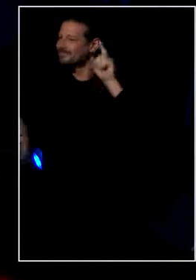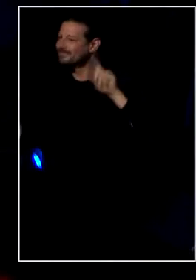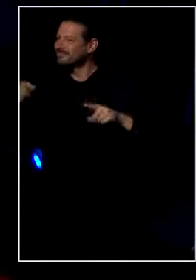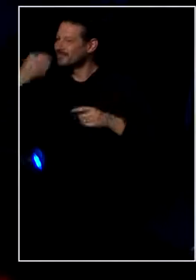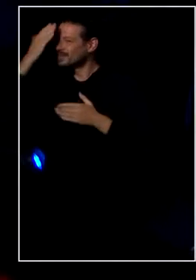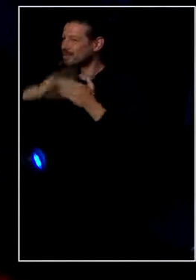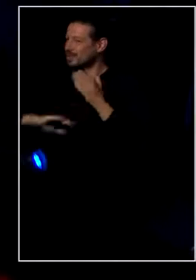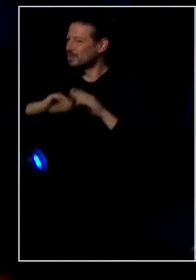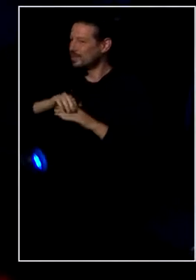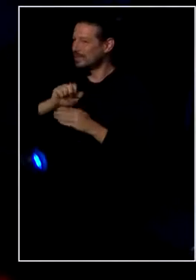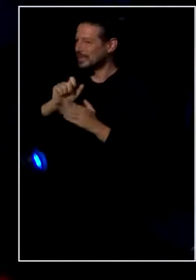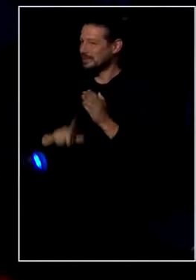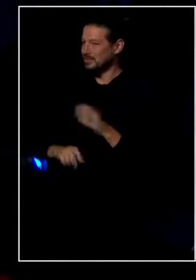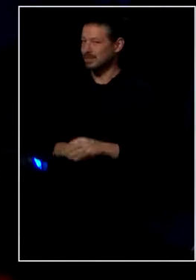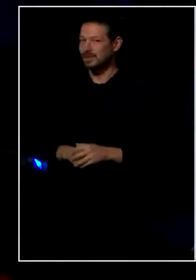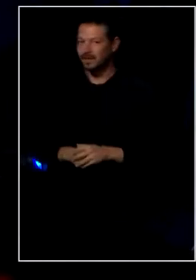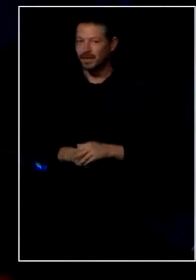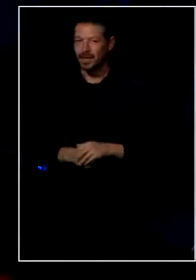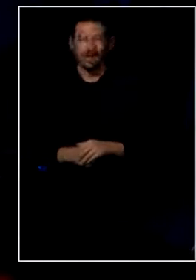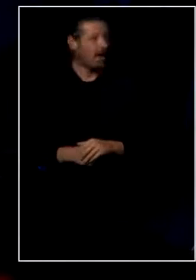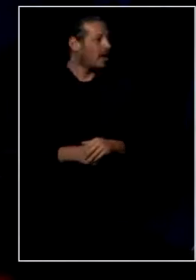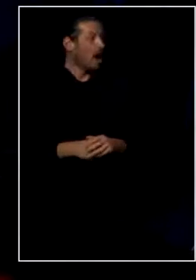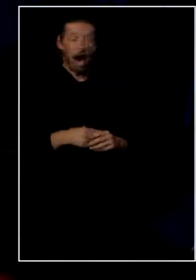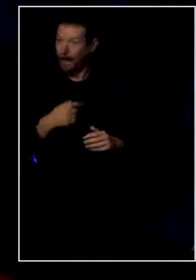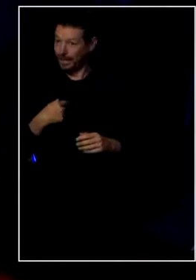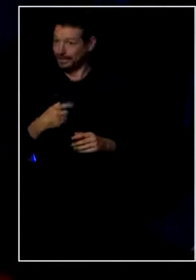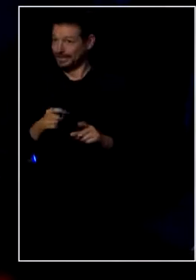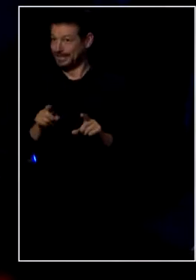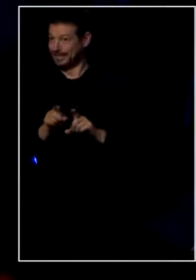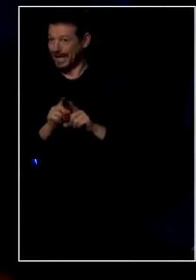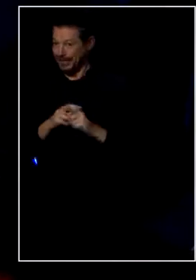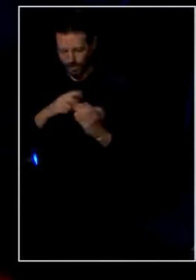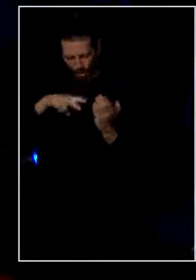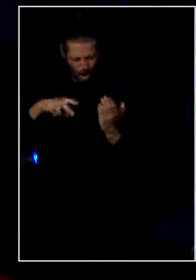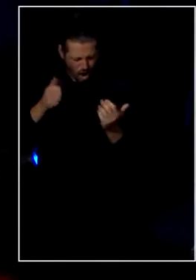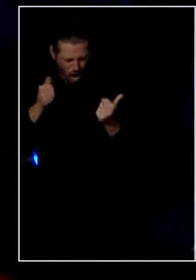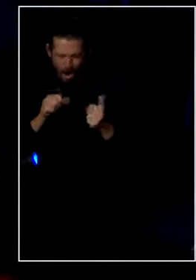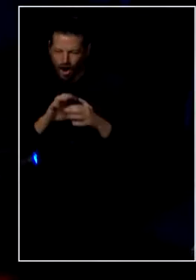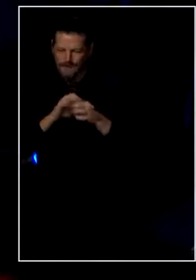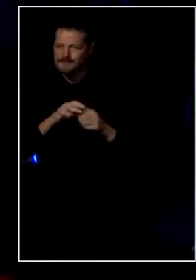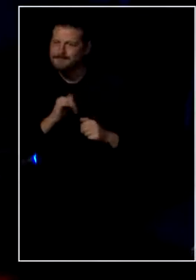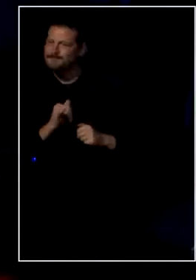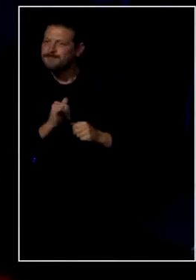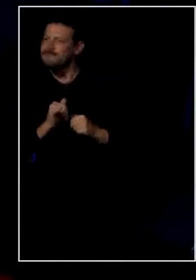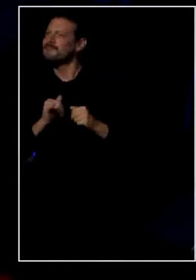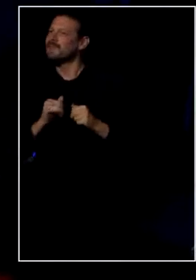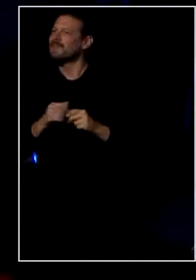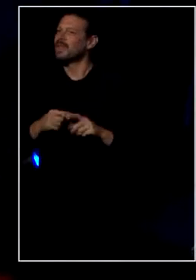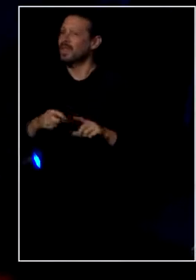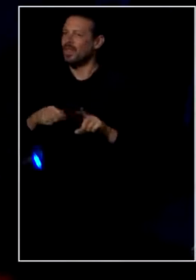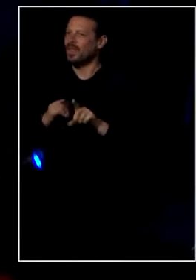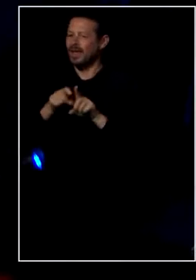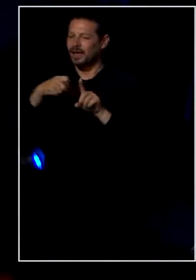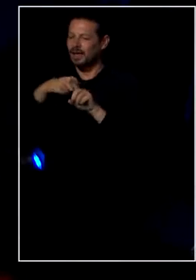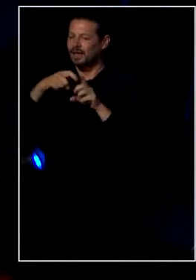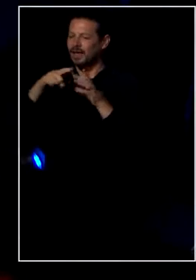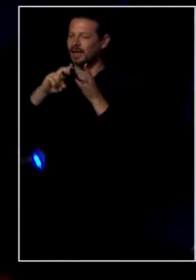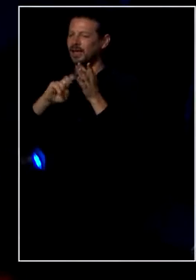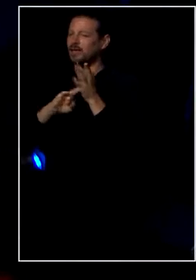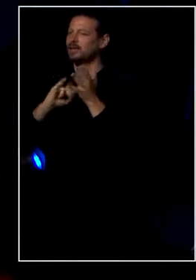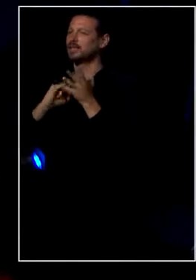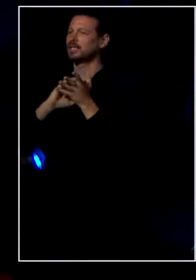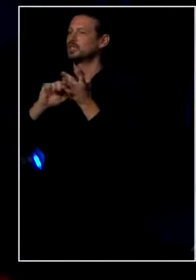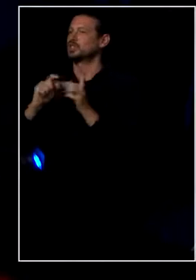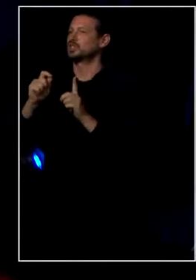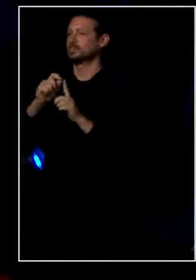for myself as well, I was punching the air and feeling such a connection, as you say, and kinship. I found your writing about